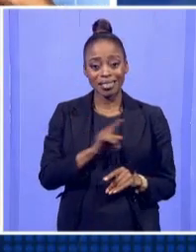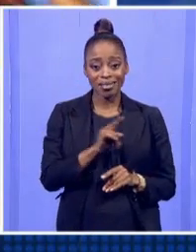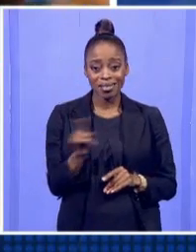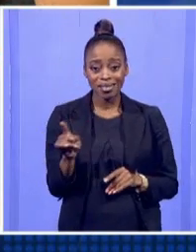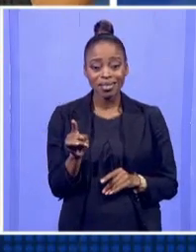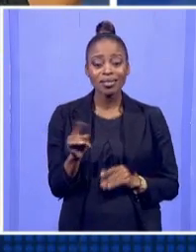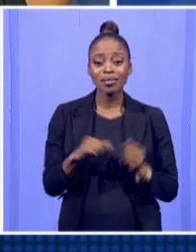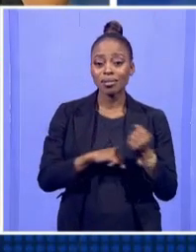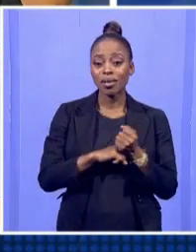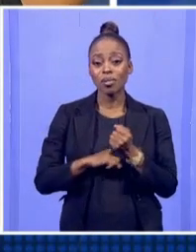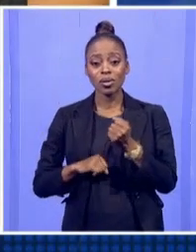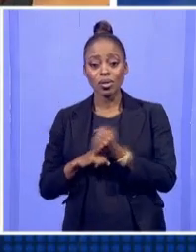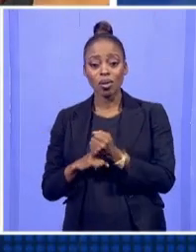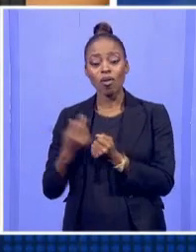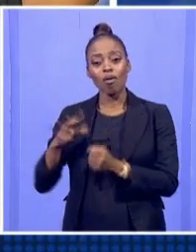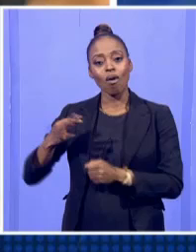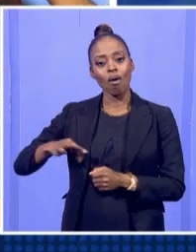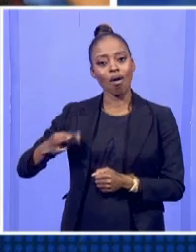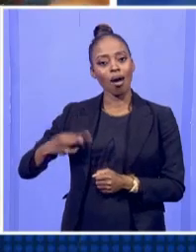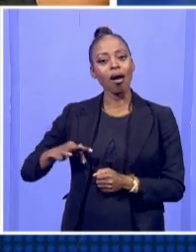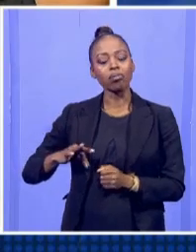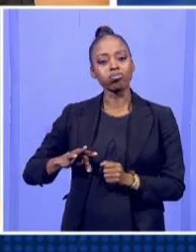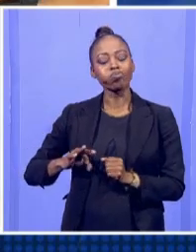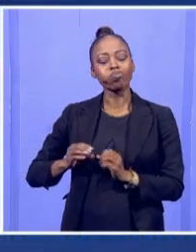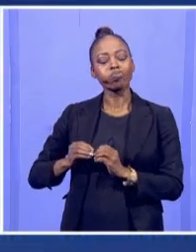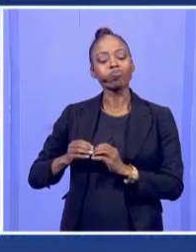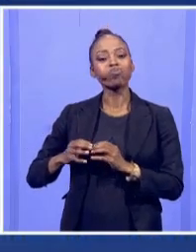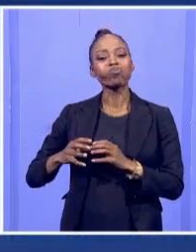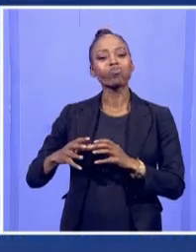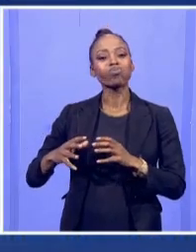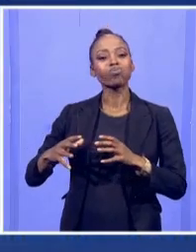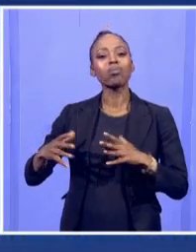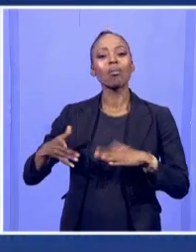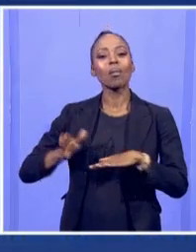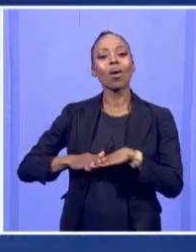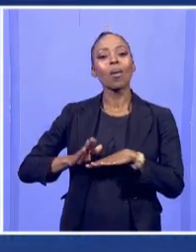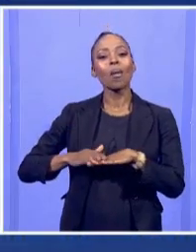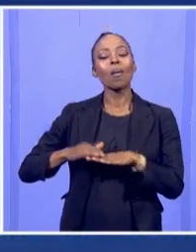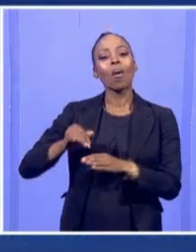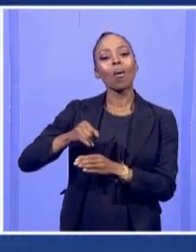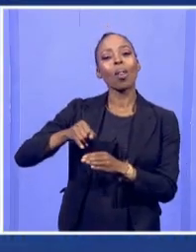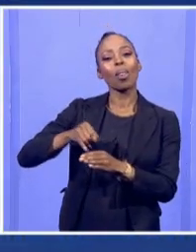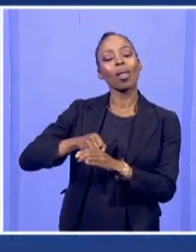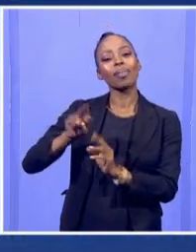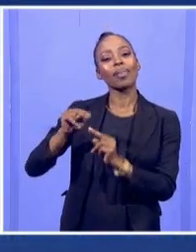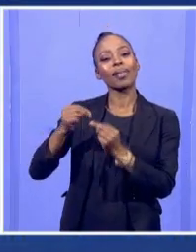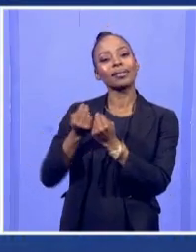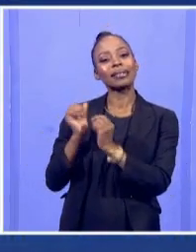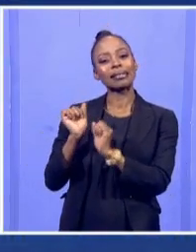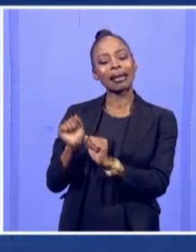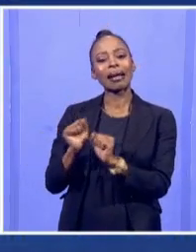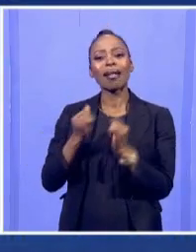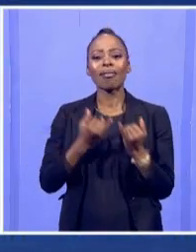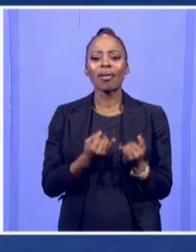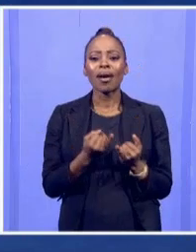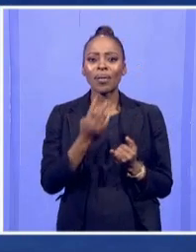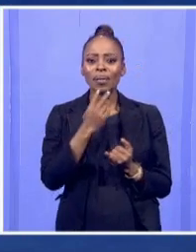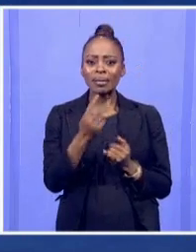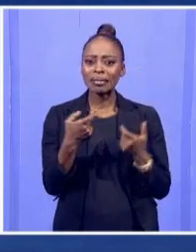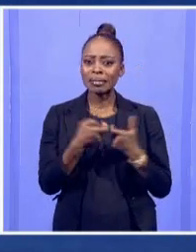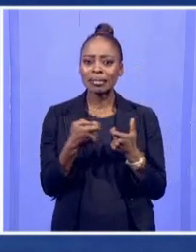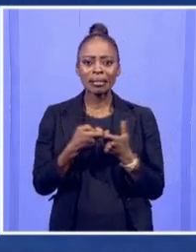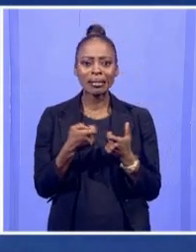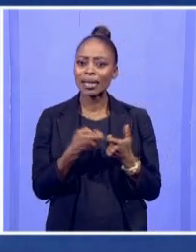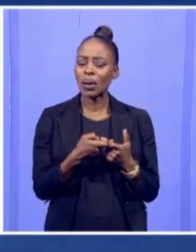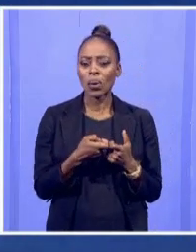the support for Masalanabo really starting to grow within the Balobedu nation, it seems that the battle is going to